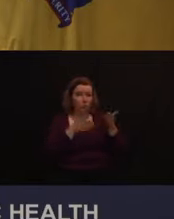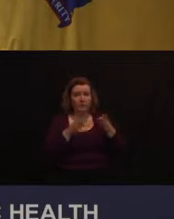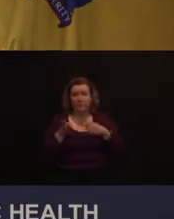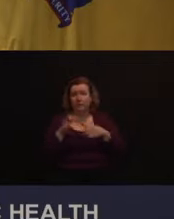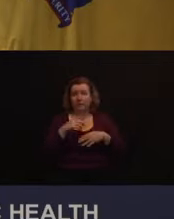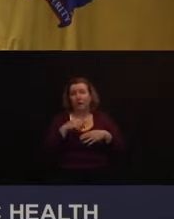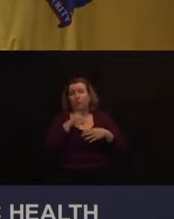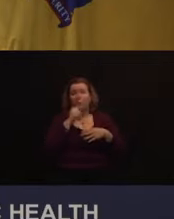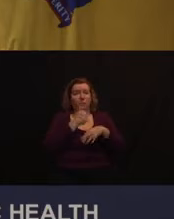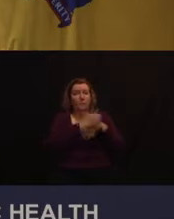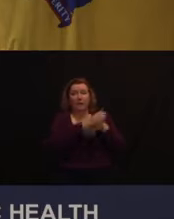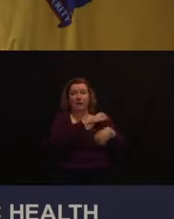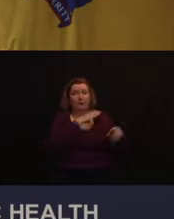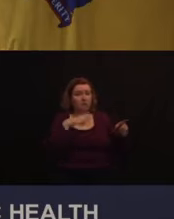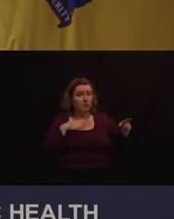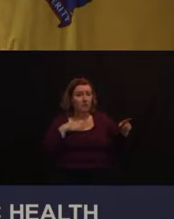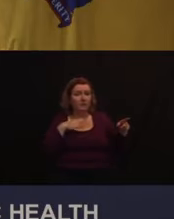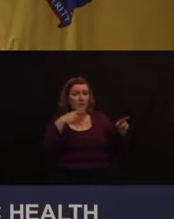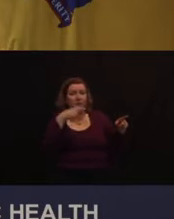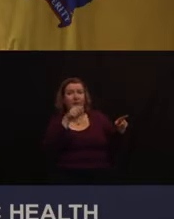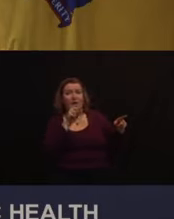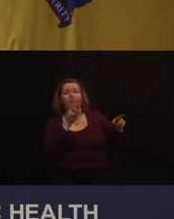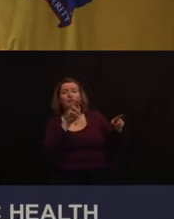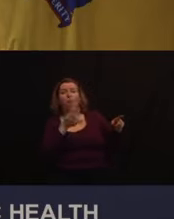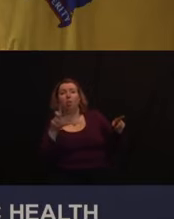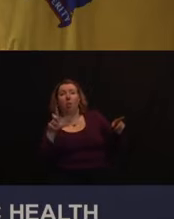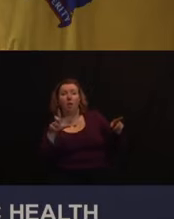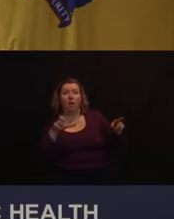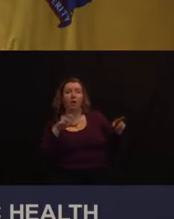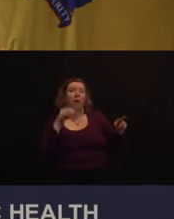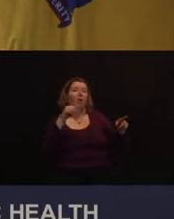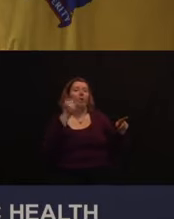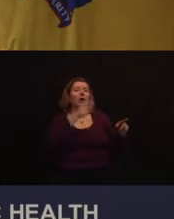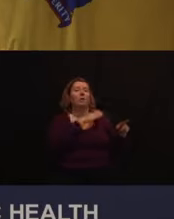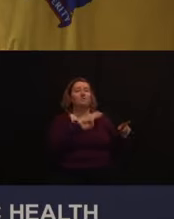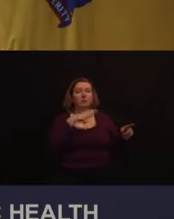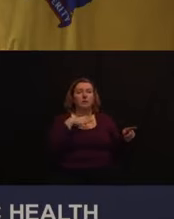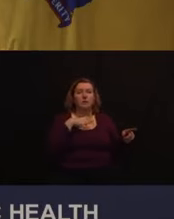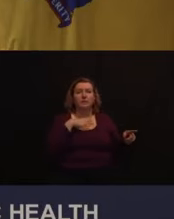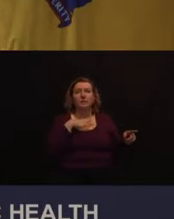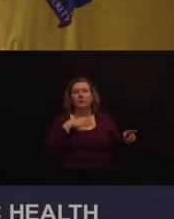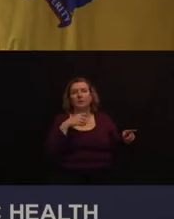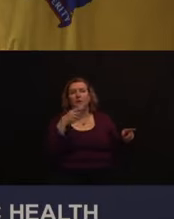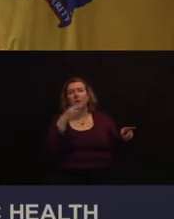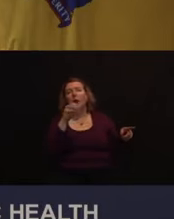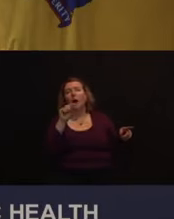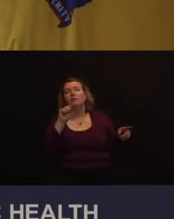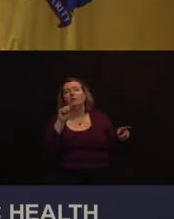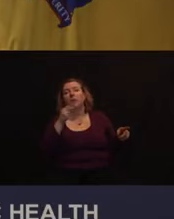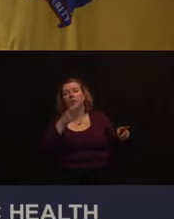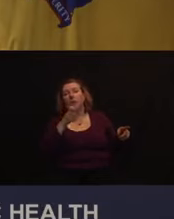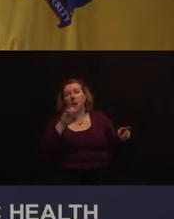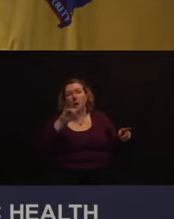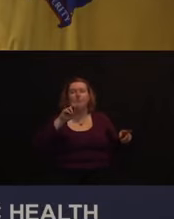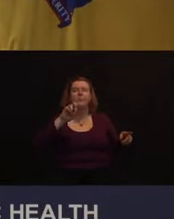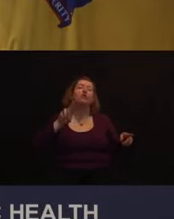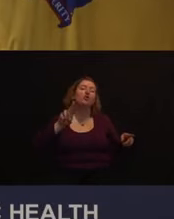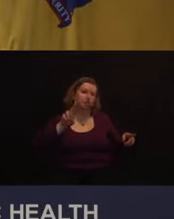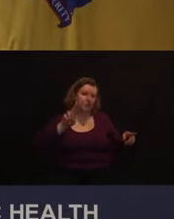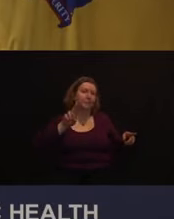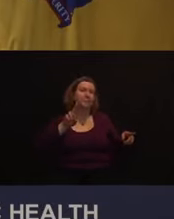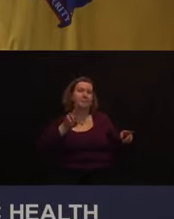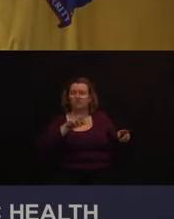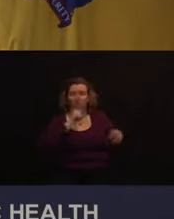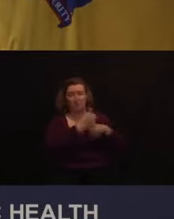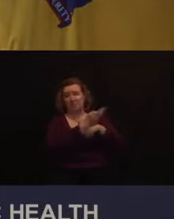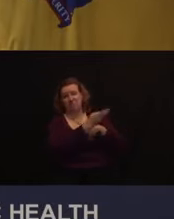or Congressman Gottheimer for having that opinion. May I say, because you asked about it, this infrastructure plan, which I think the President